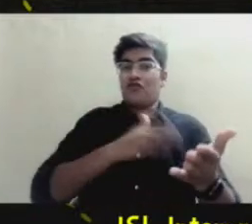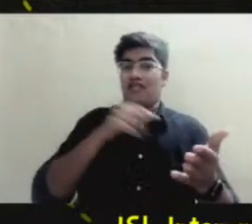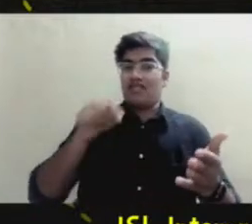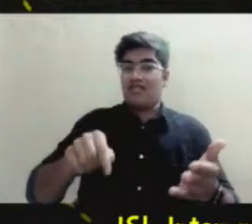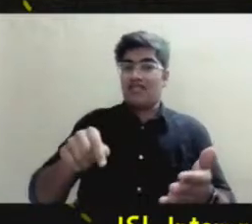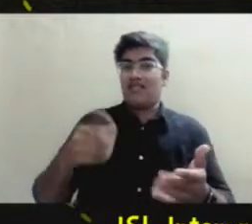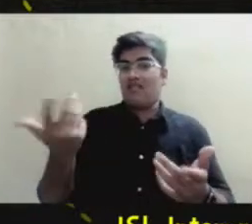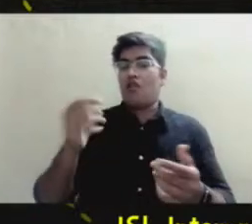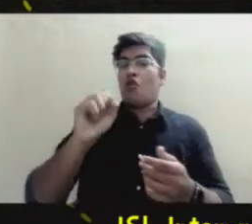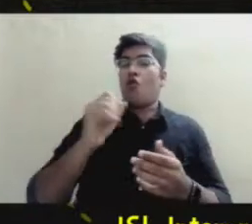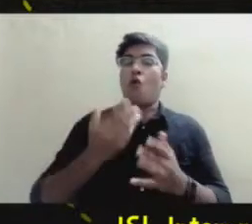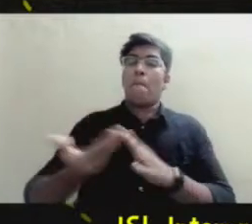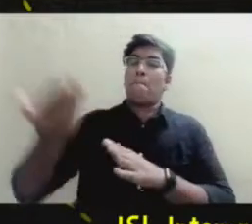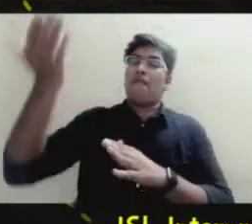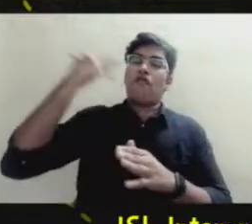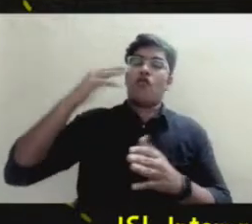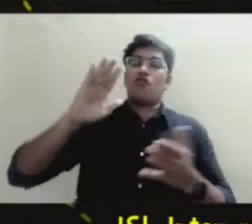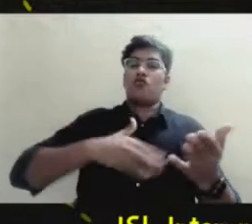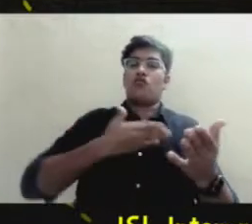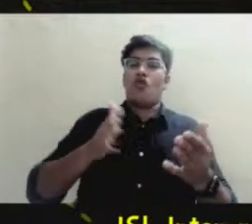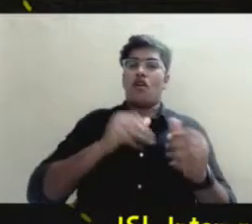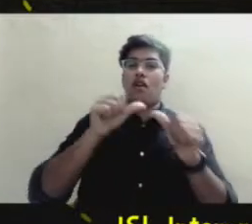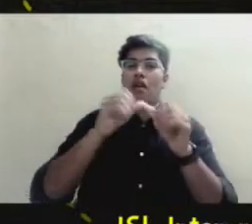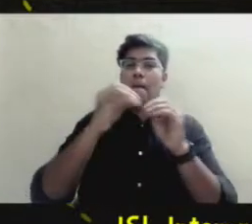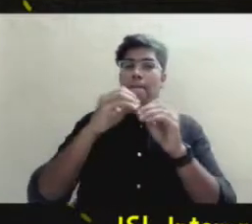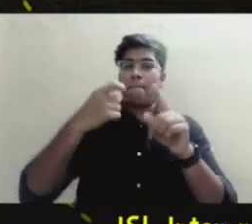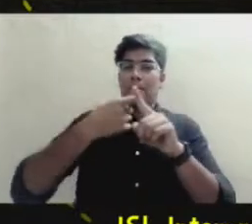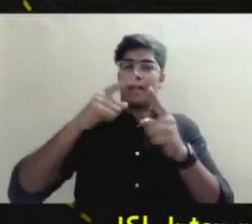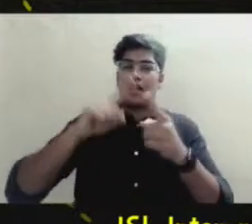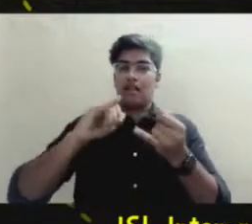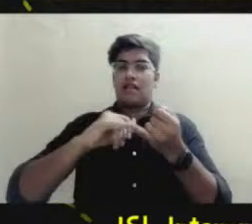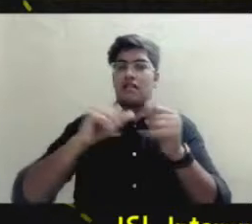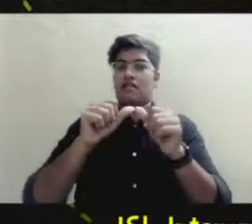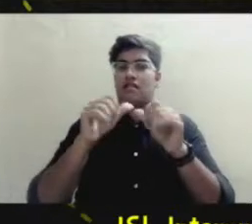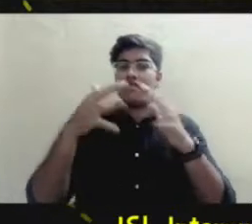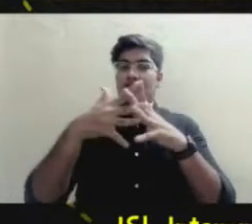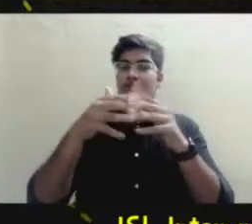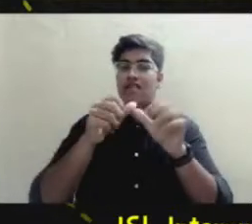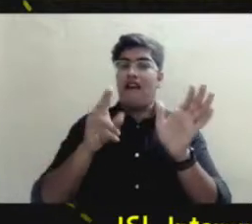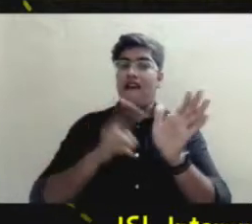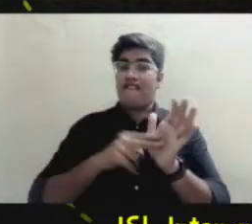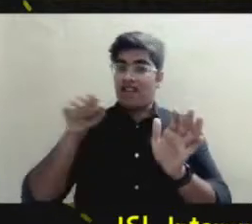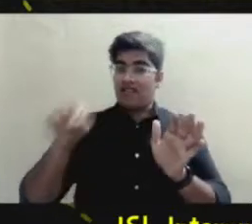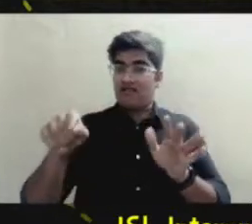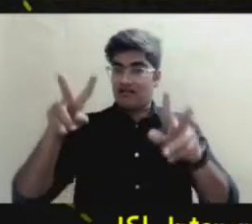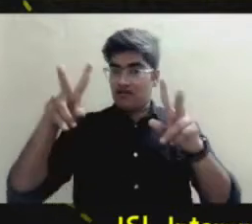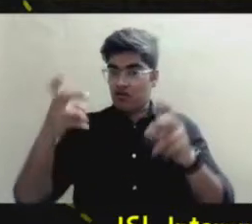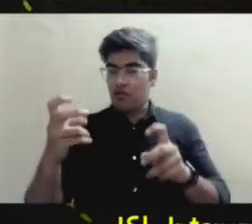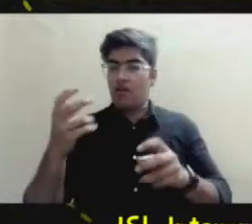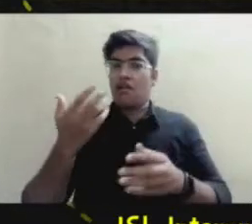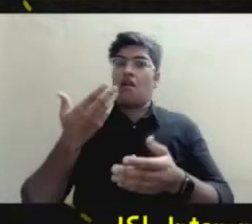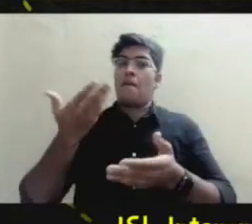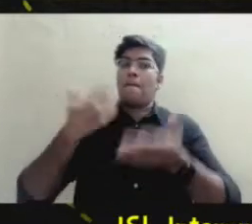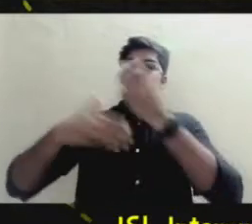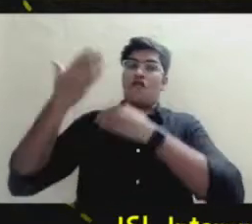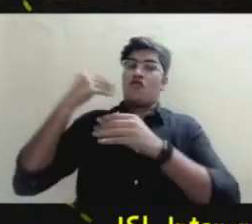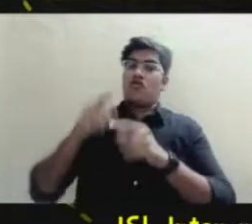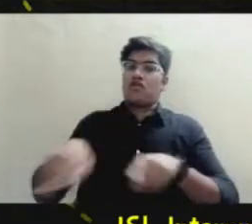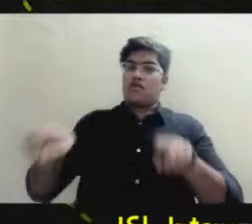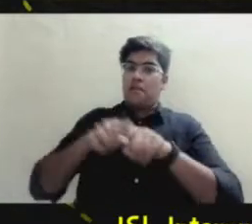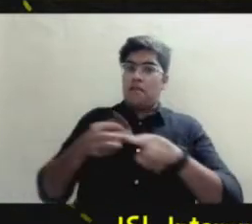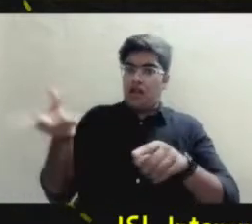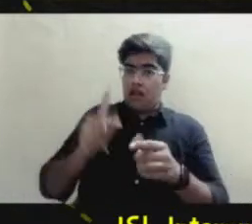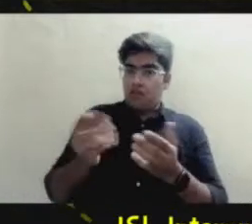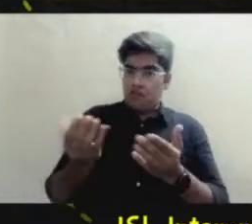gay abandon with which she sang Apke Savan, or the way it was picturized? And when will we have a sequel to this iconic song?